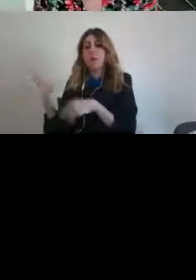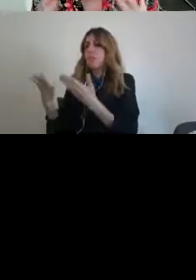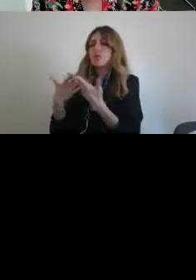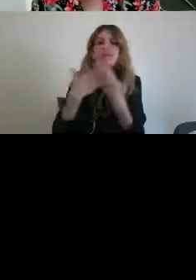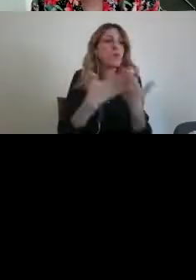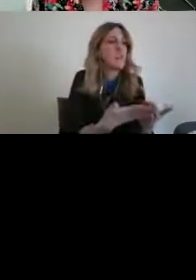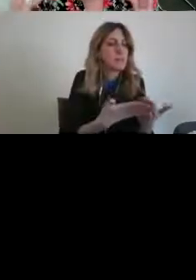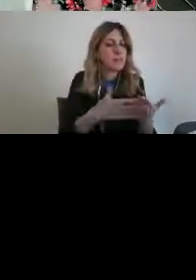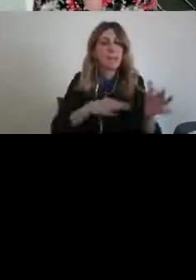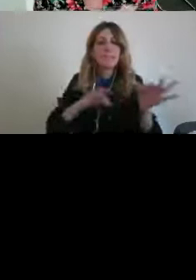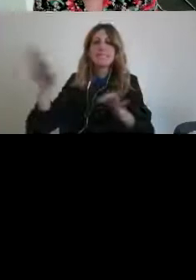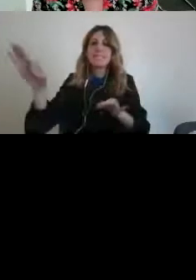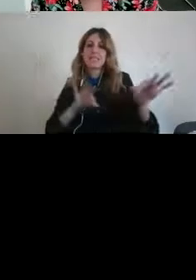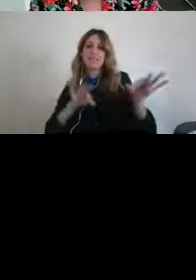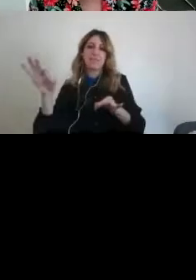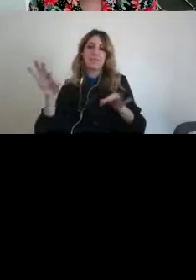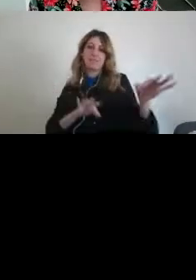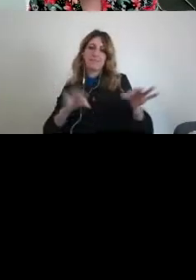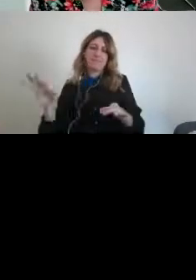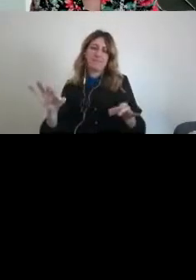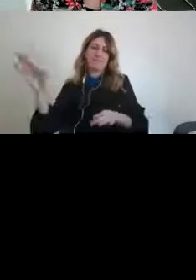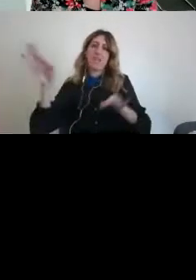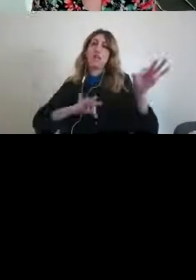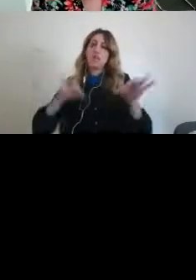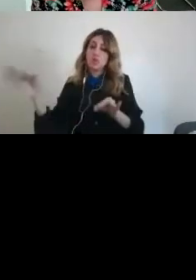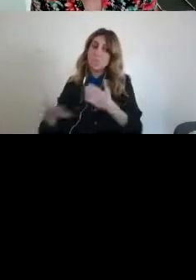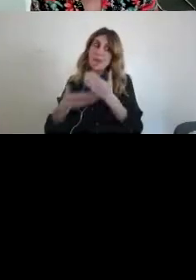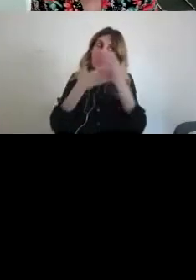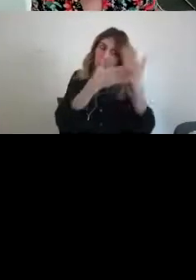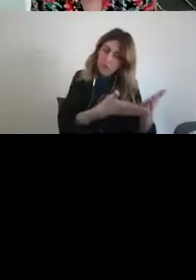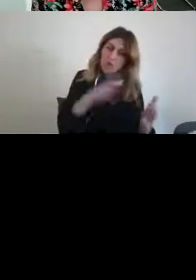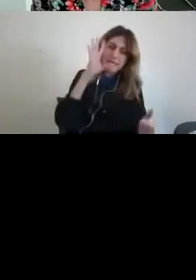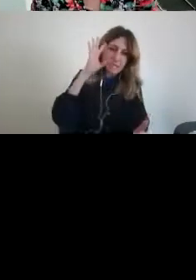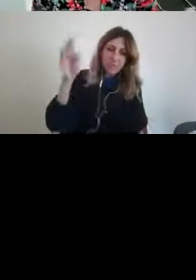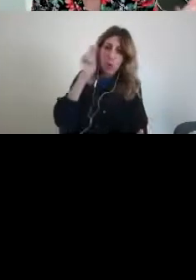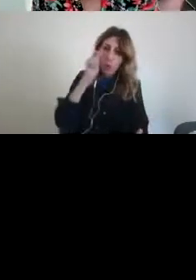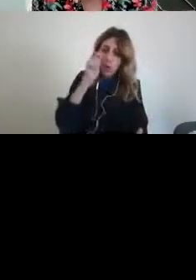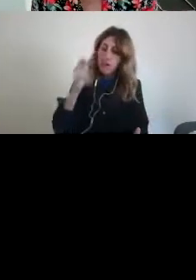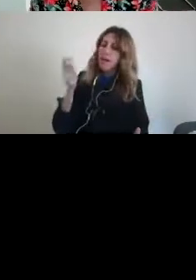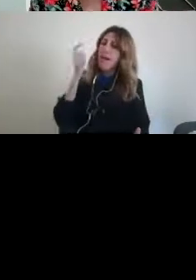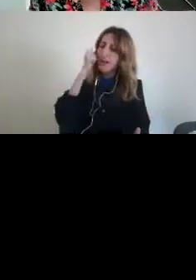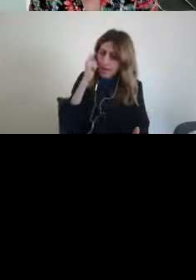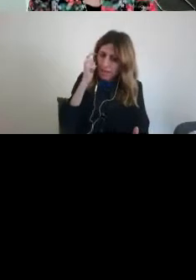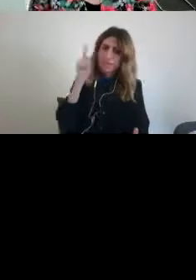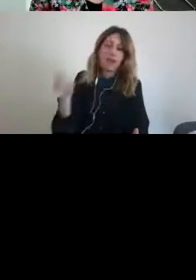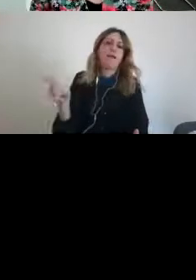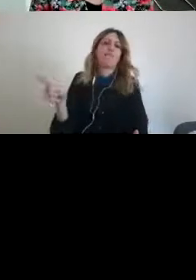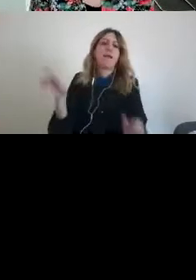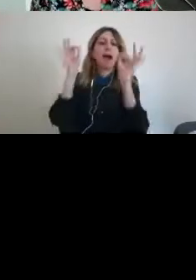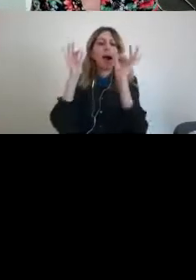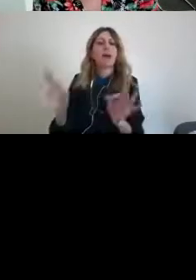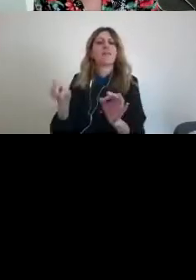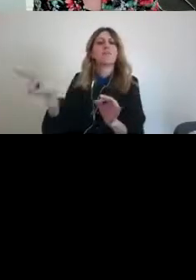is a way of helping Google grasp the meaning of your page. Schema is code that lets search engines know the meaning of your content. We